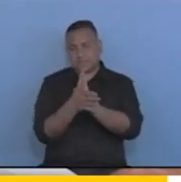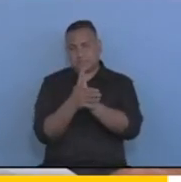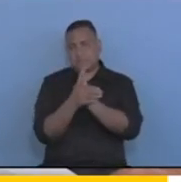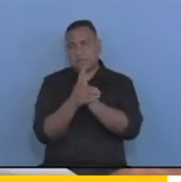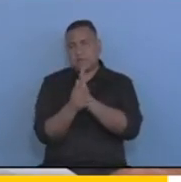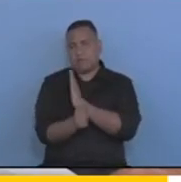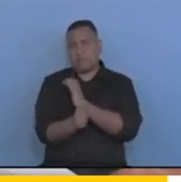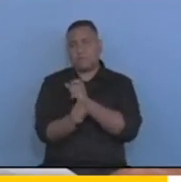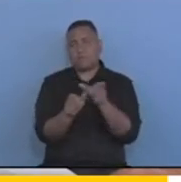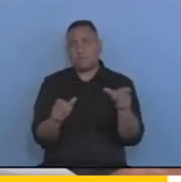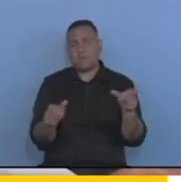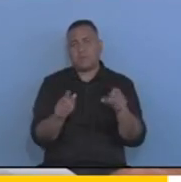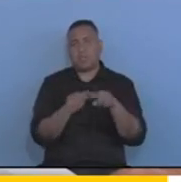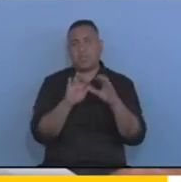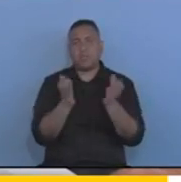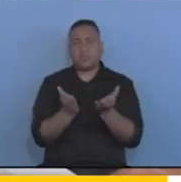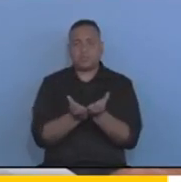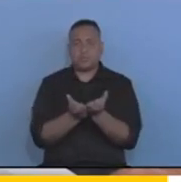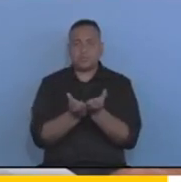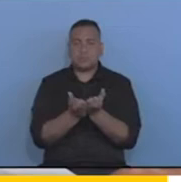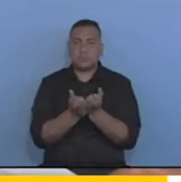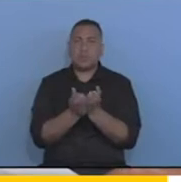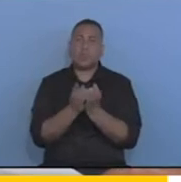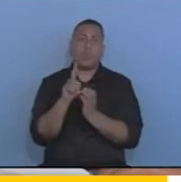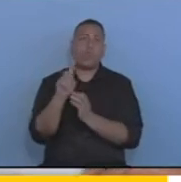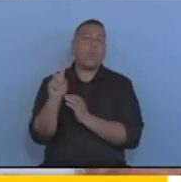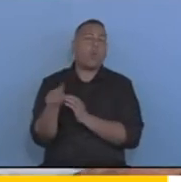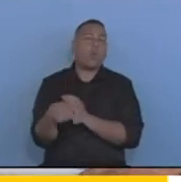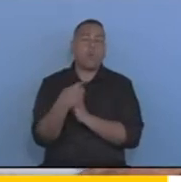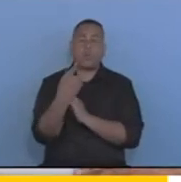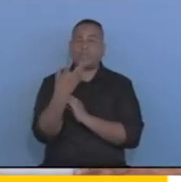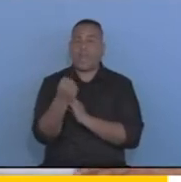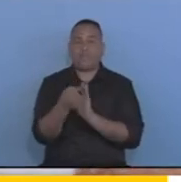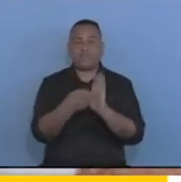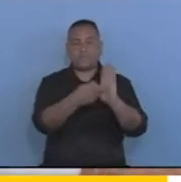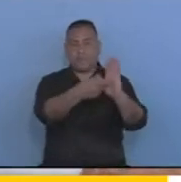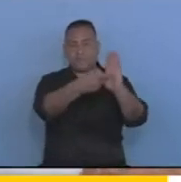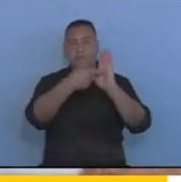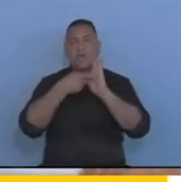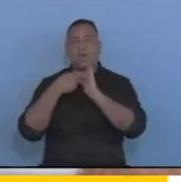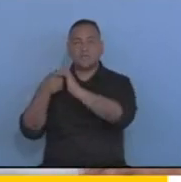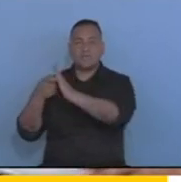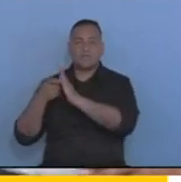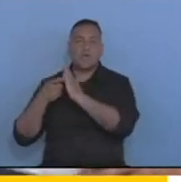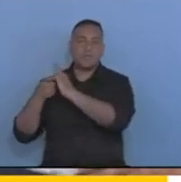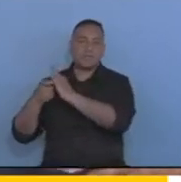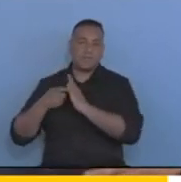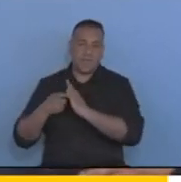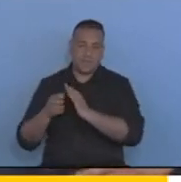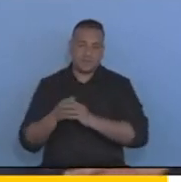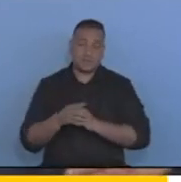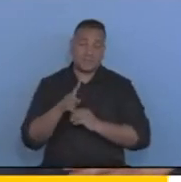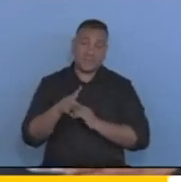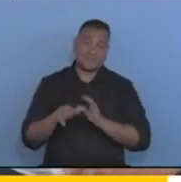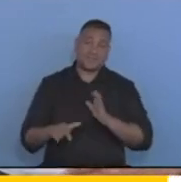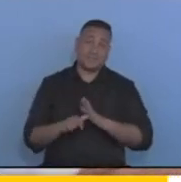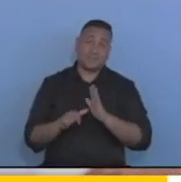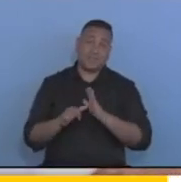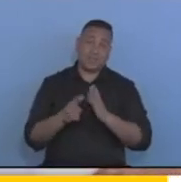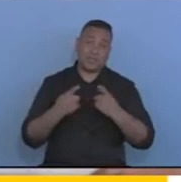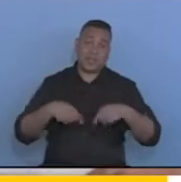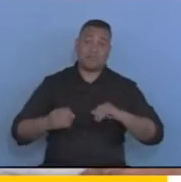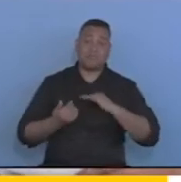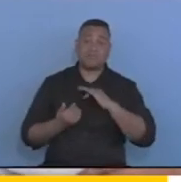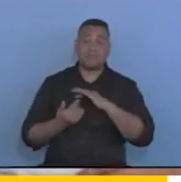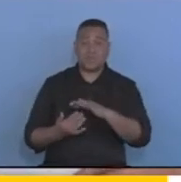and there will always be a demand for skilled artisans. It's very important. So if you have the desire, go for that,